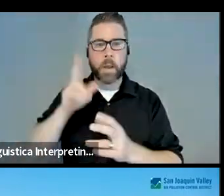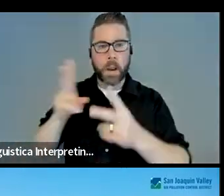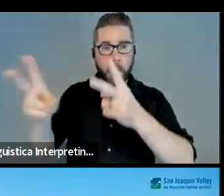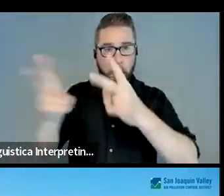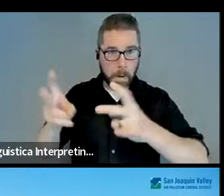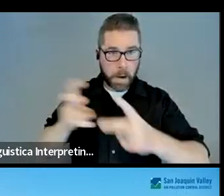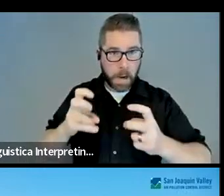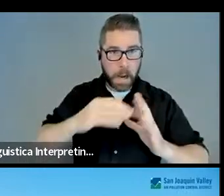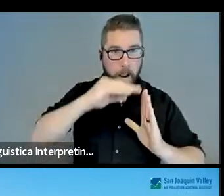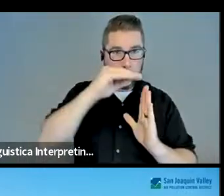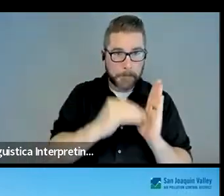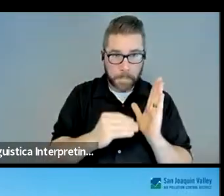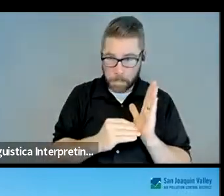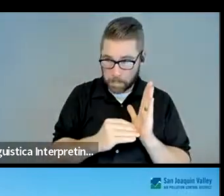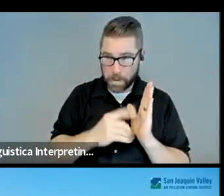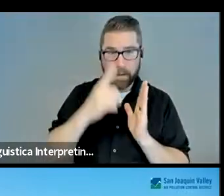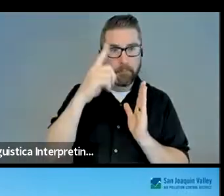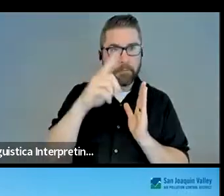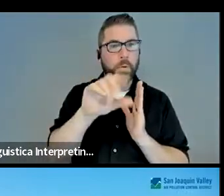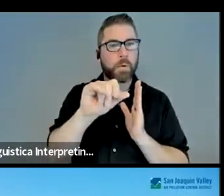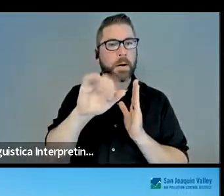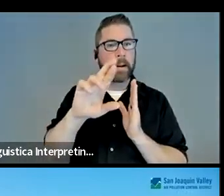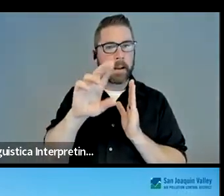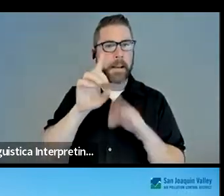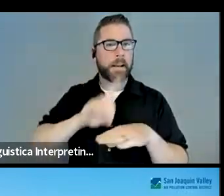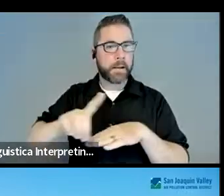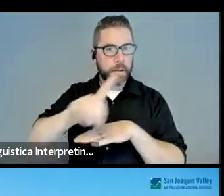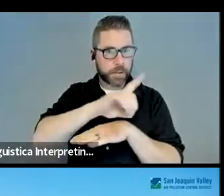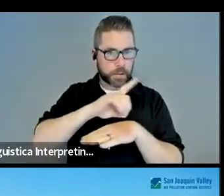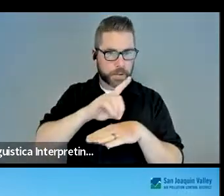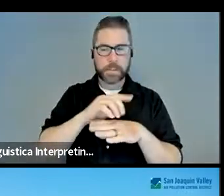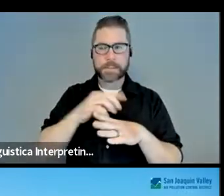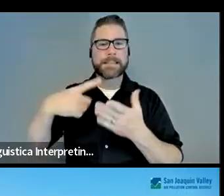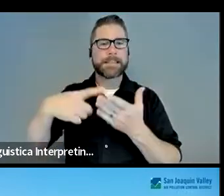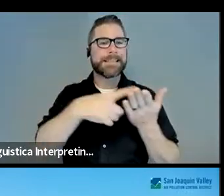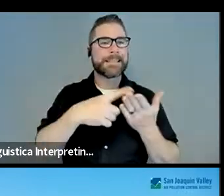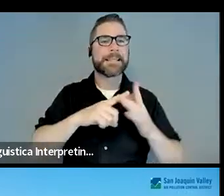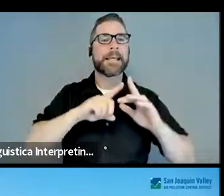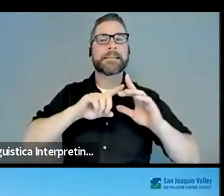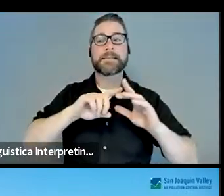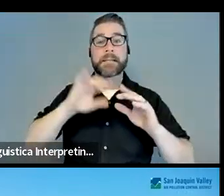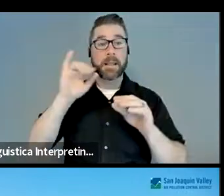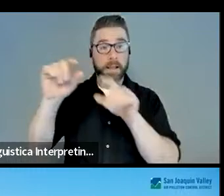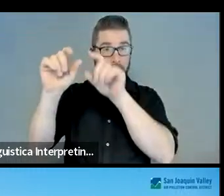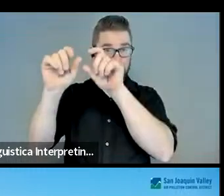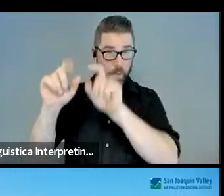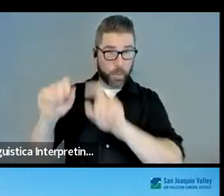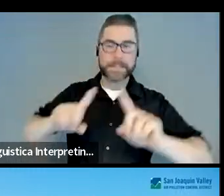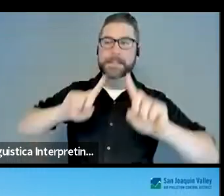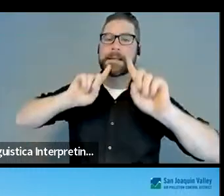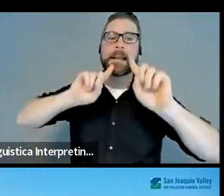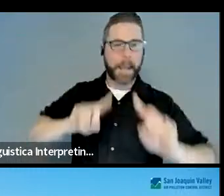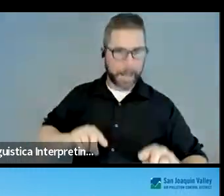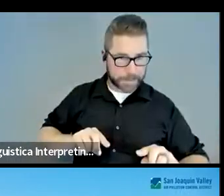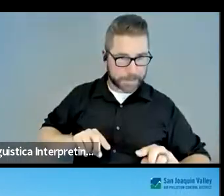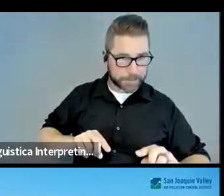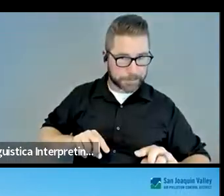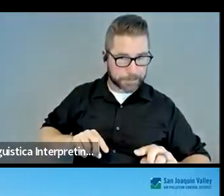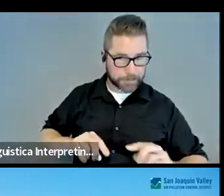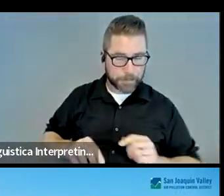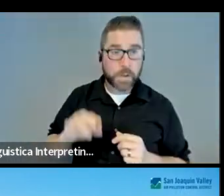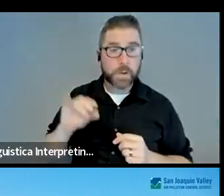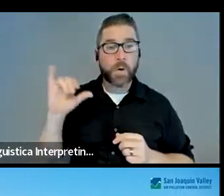meeting by addressing those questions with answers and providing this measure as